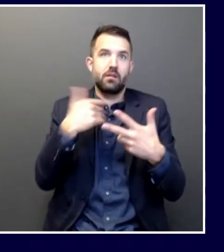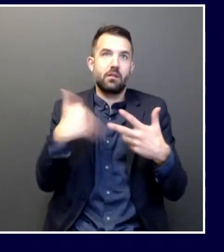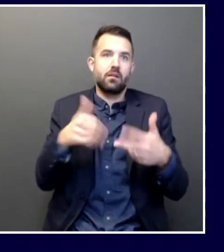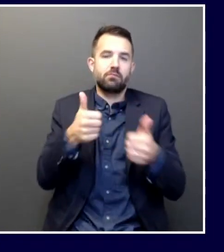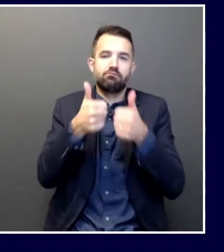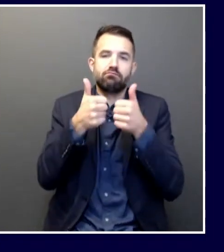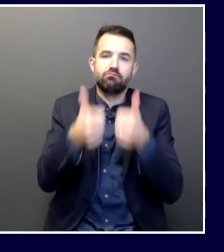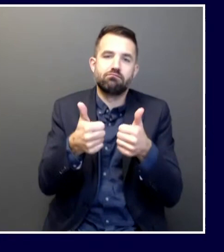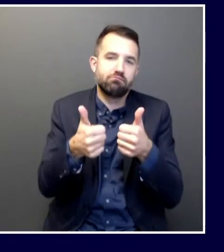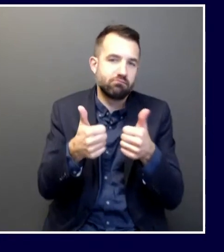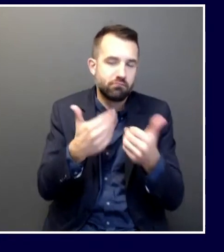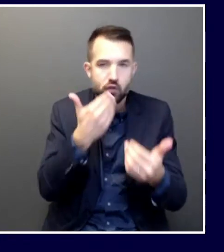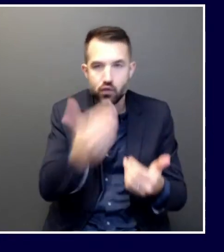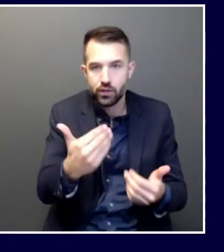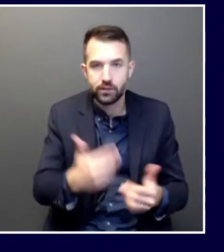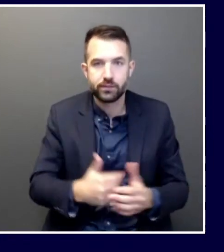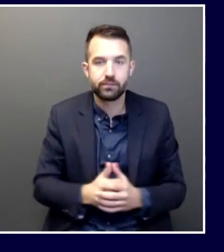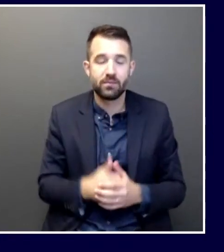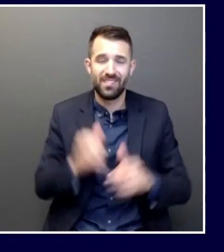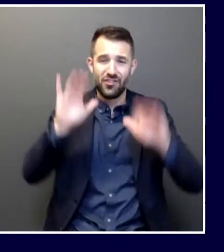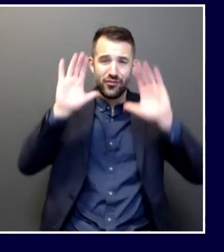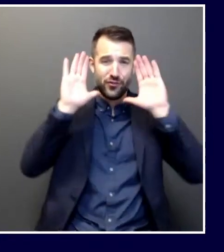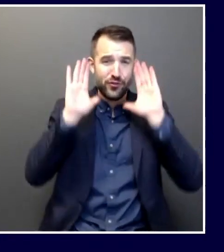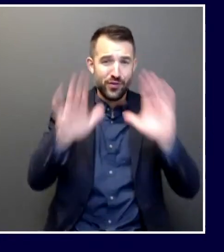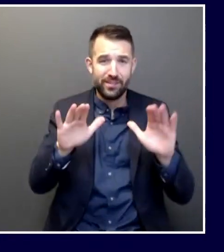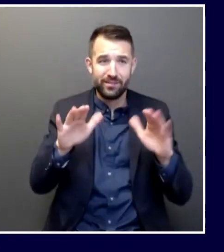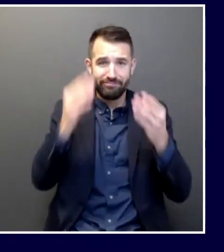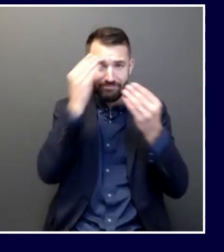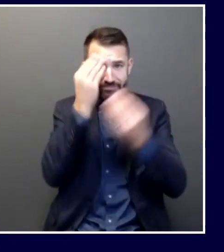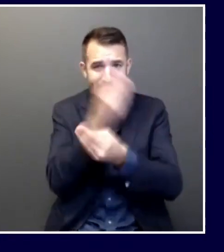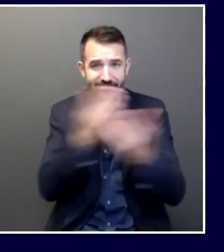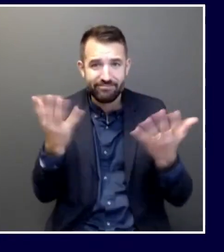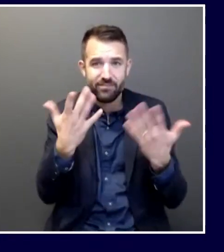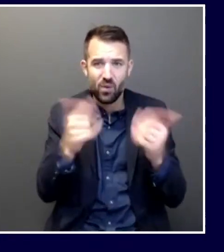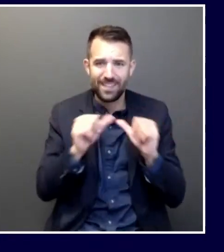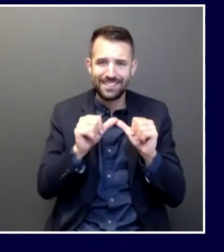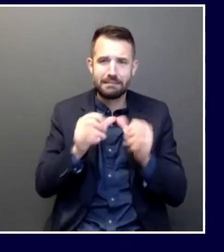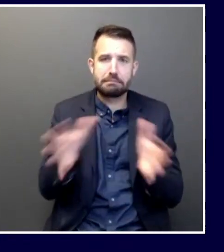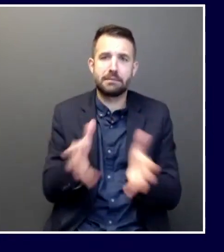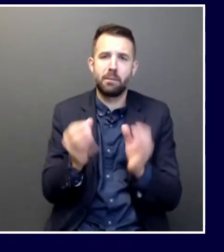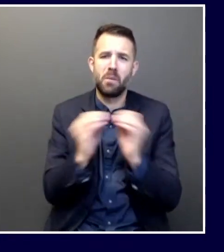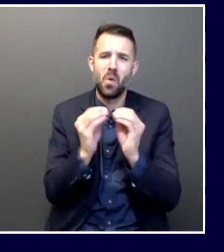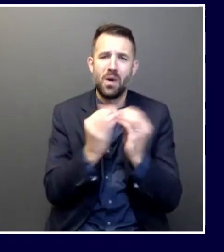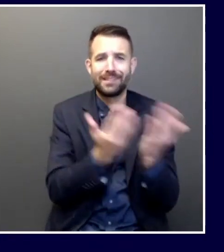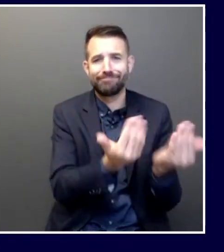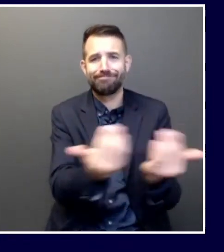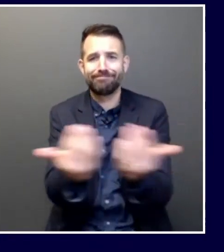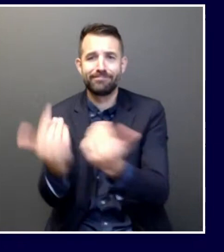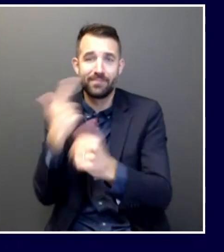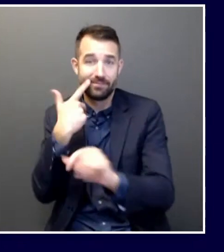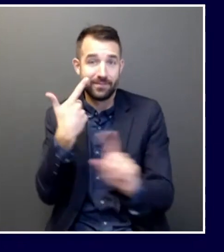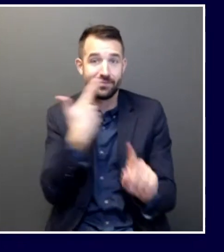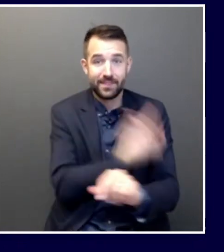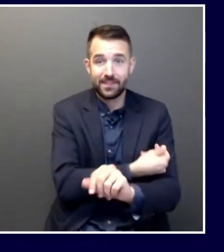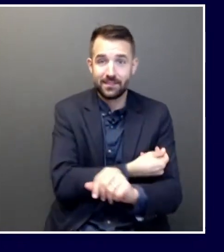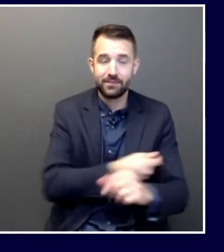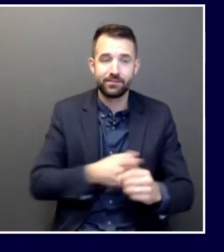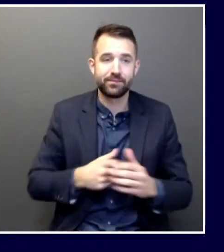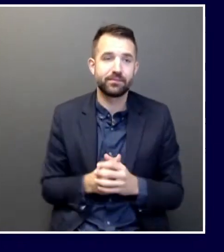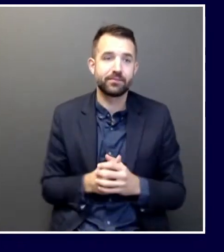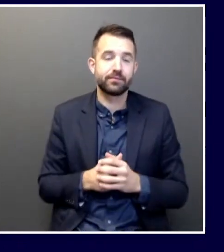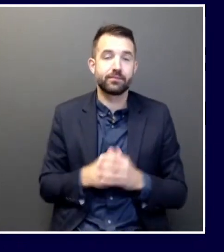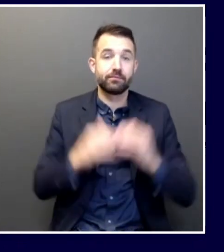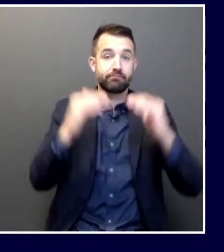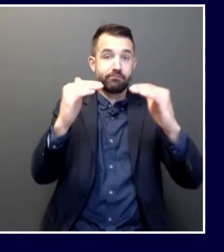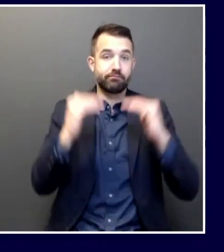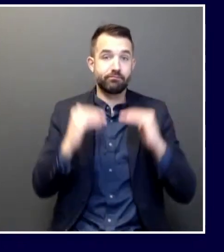weeks is undoubtedly a good thing. It's something that we want to keep up. Next, I'd like to take a minute to break down